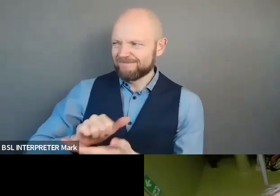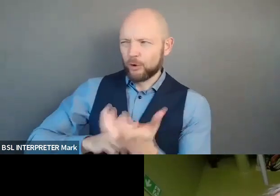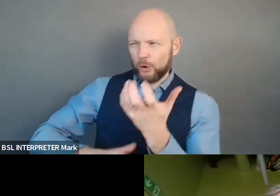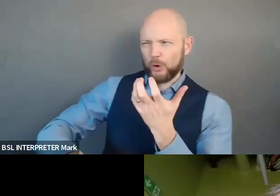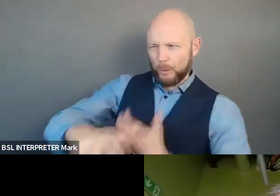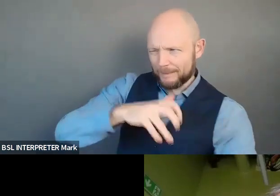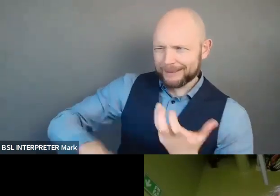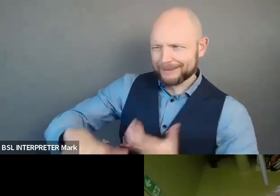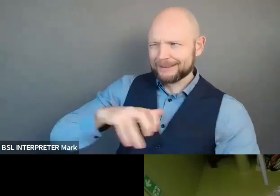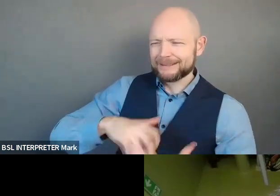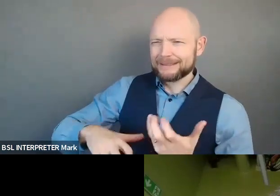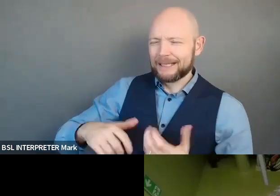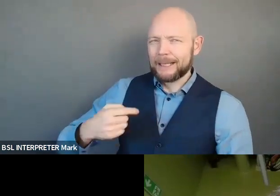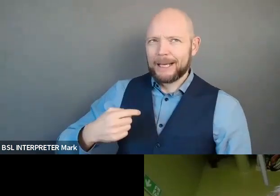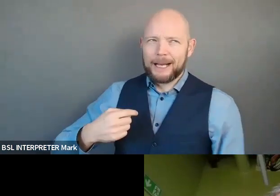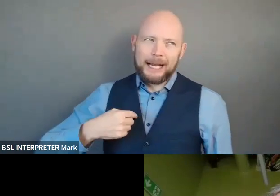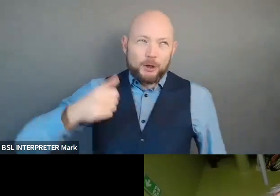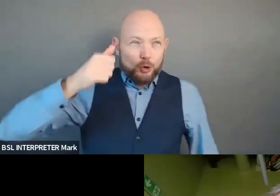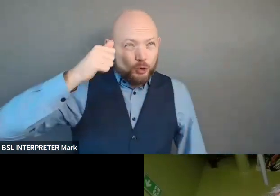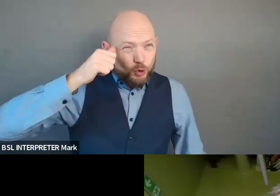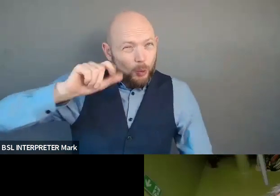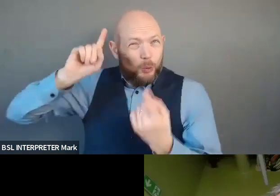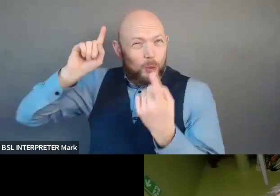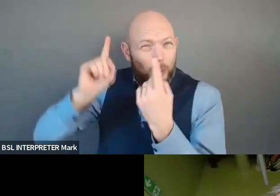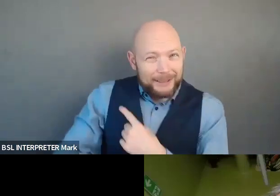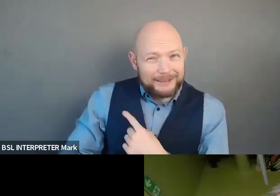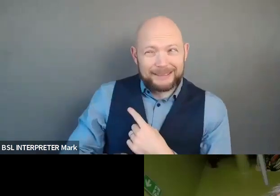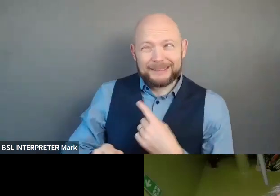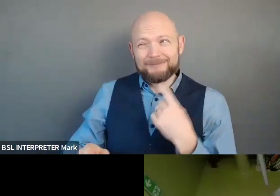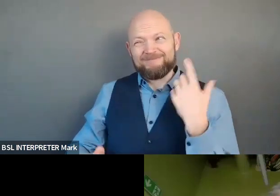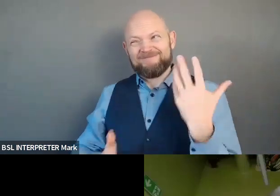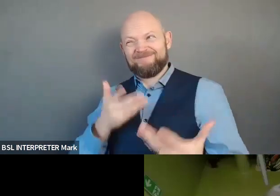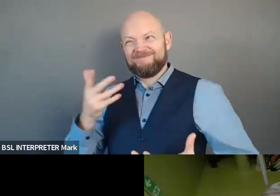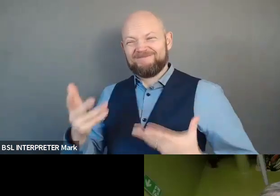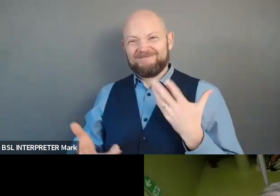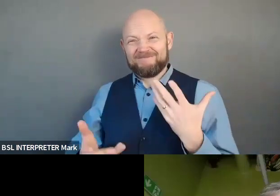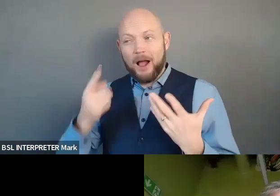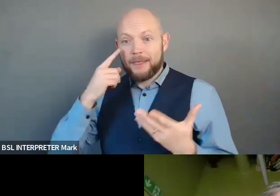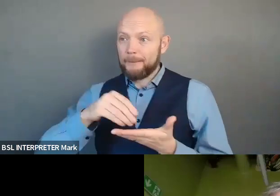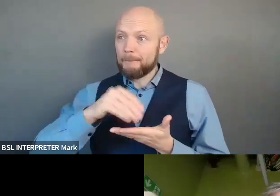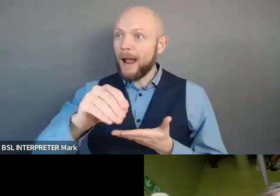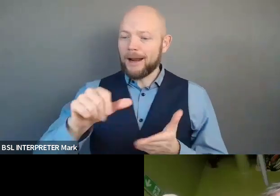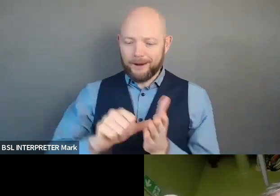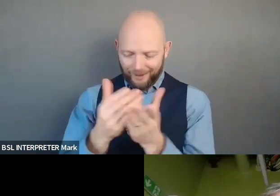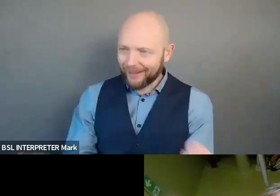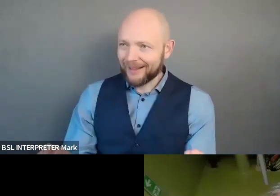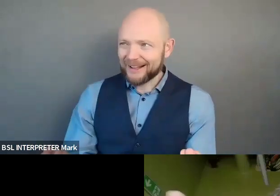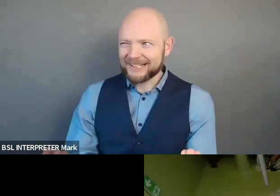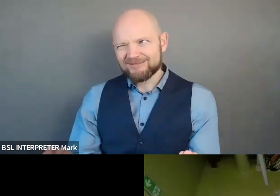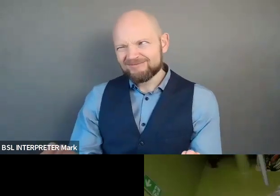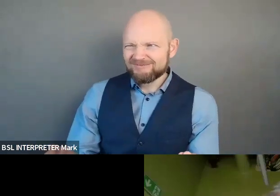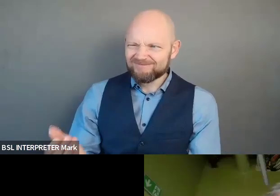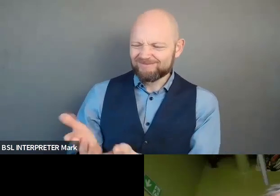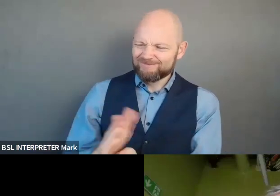absolutely convinced that the answer to that problem is to pay.